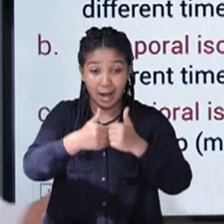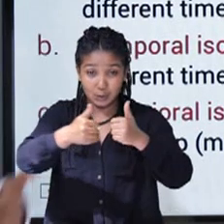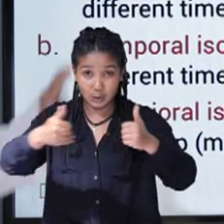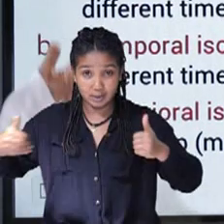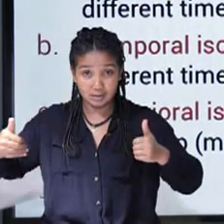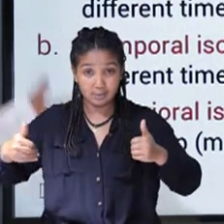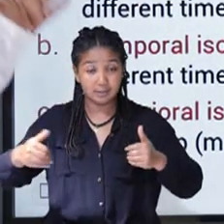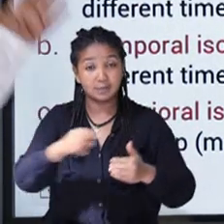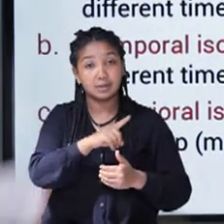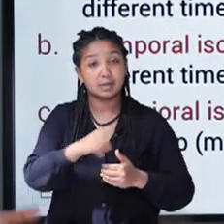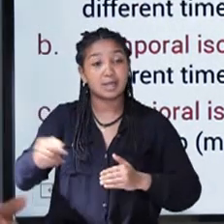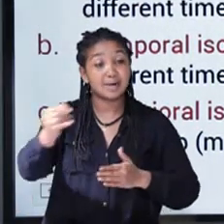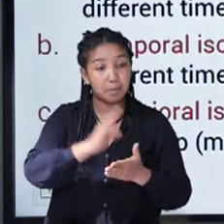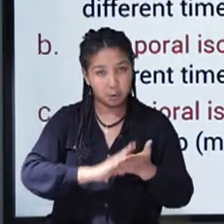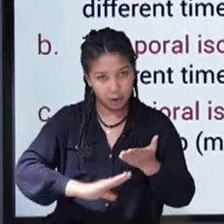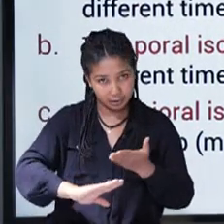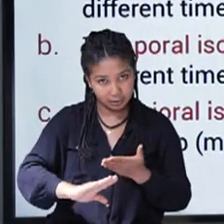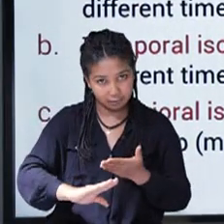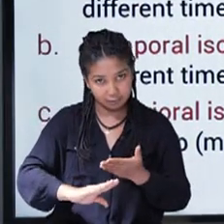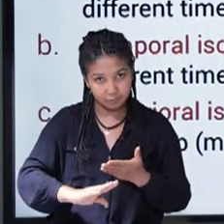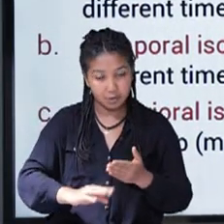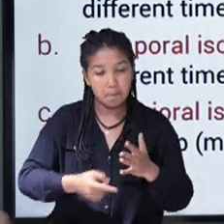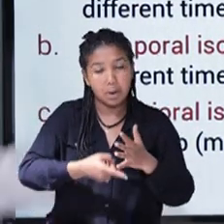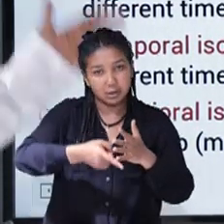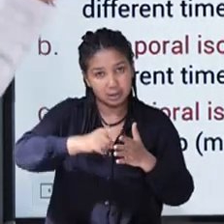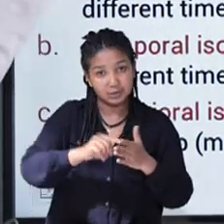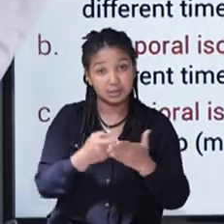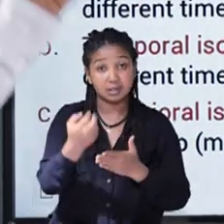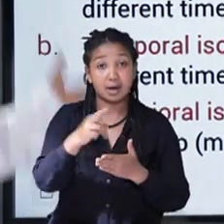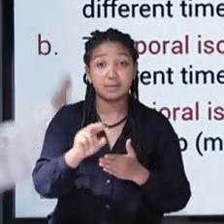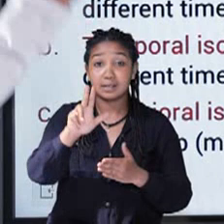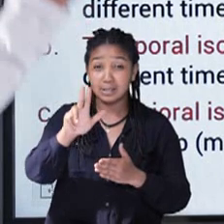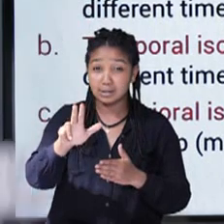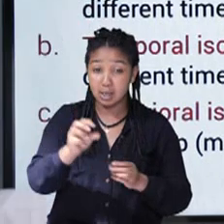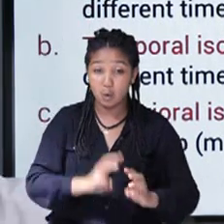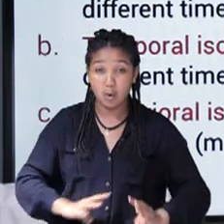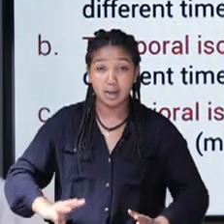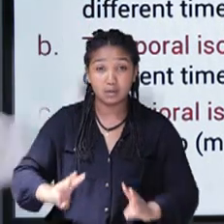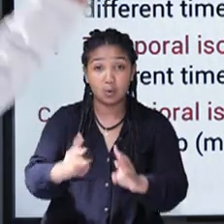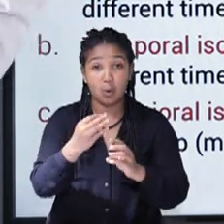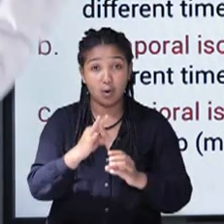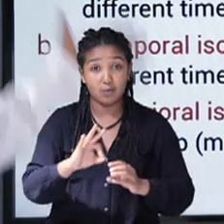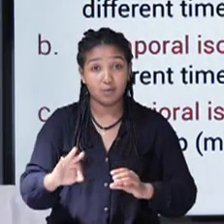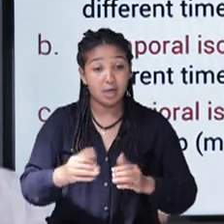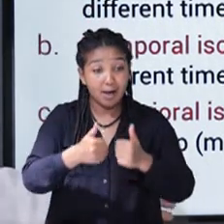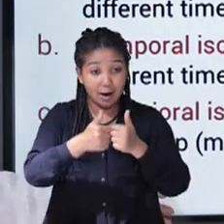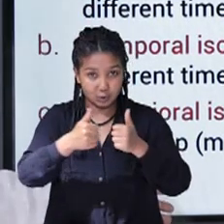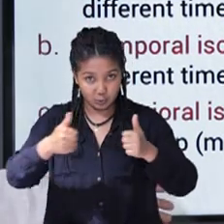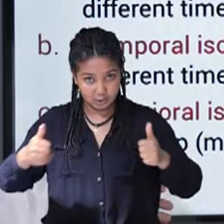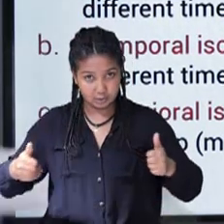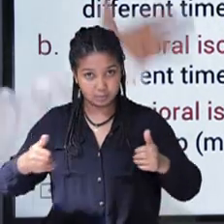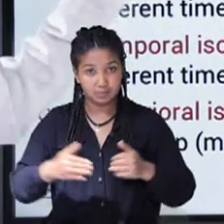isolate their reproductive patterns. So these are the three ways of